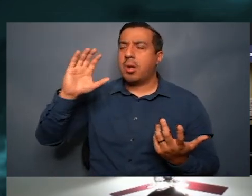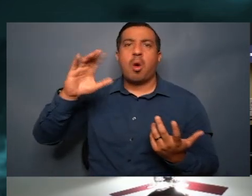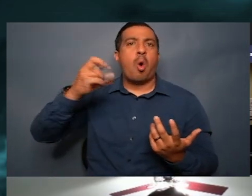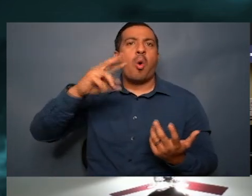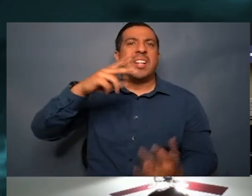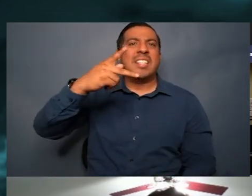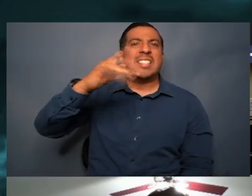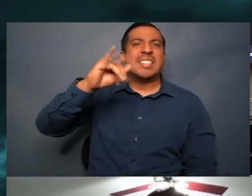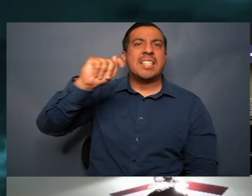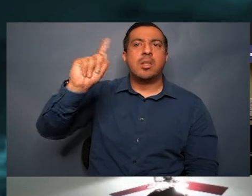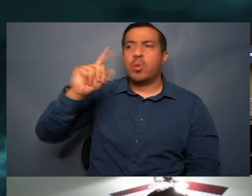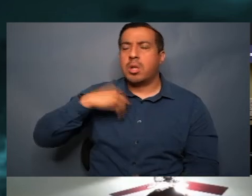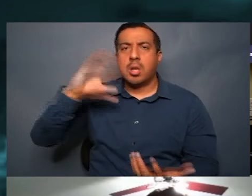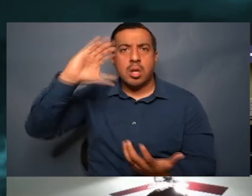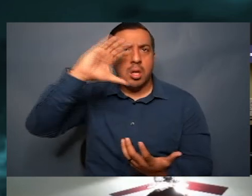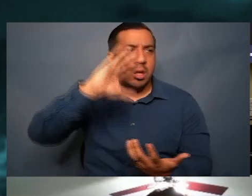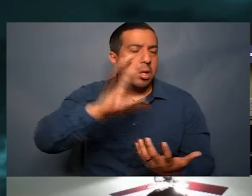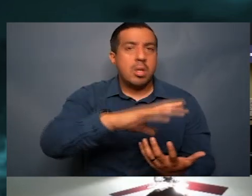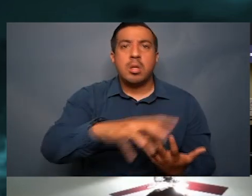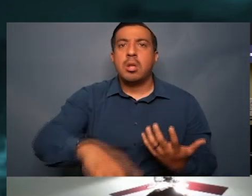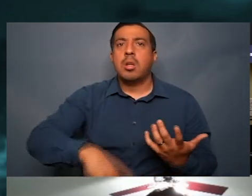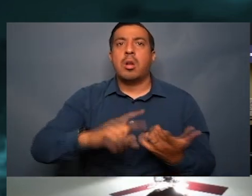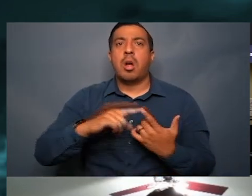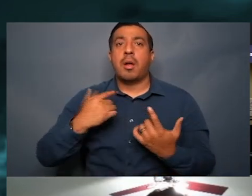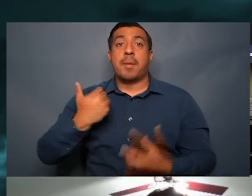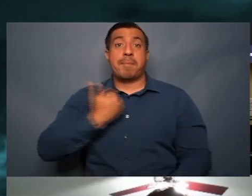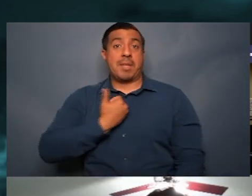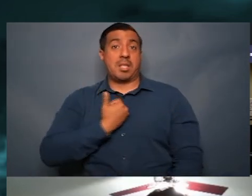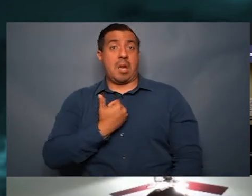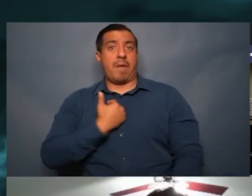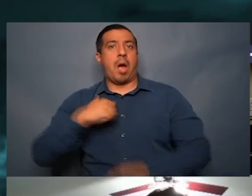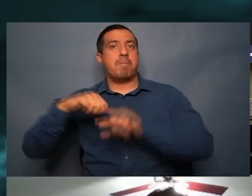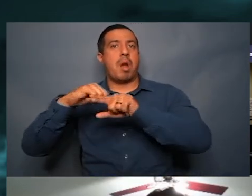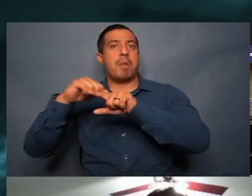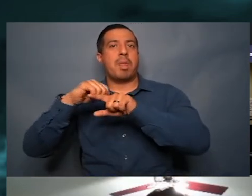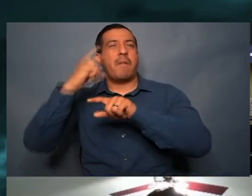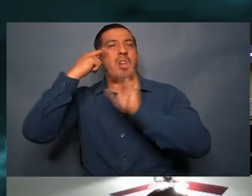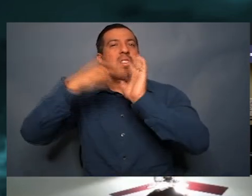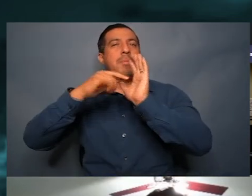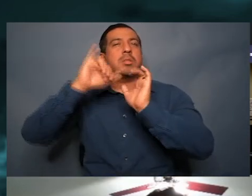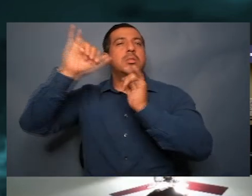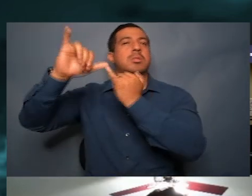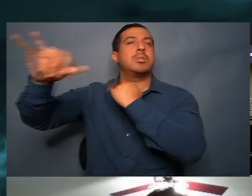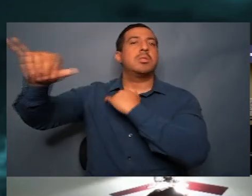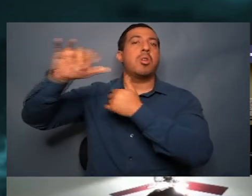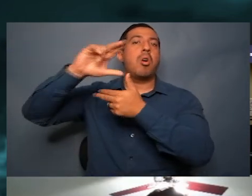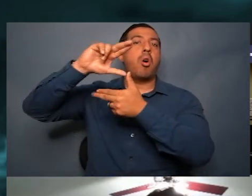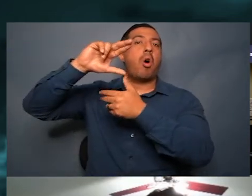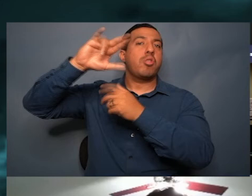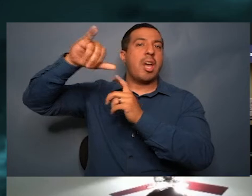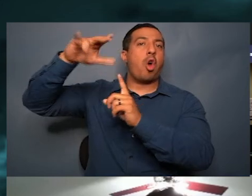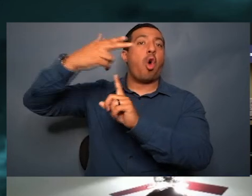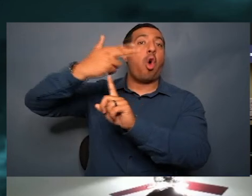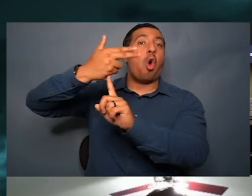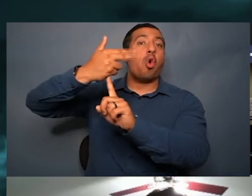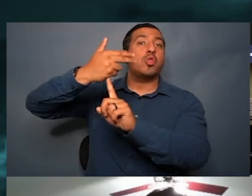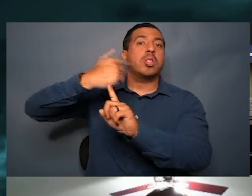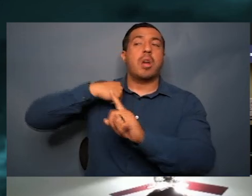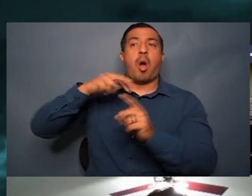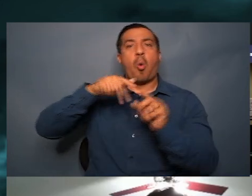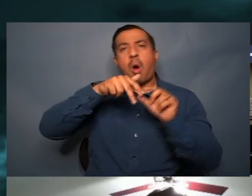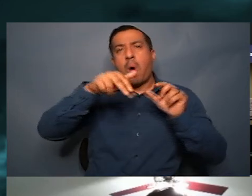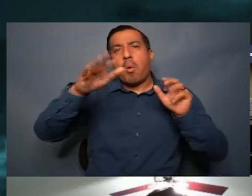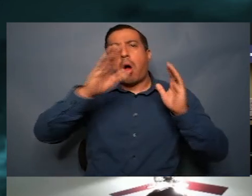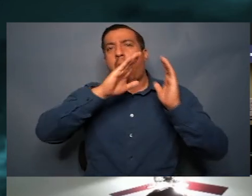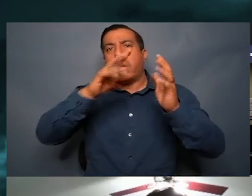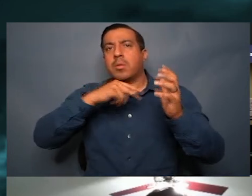That type of thing. Even myself, we practice it all the time. When I stay at a hotel, I walk all the way to the end of the hall and open the exit door.